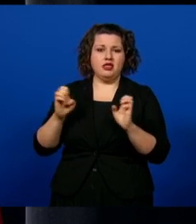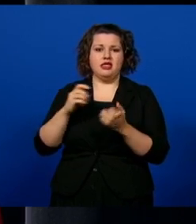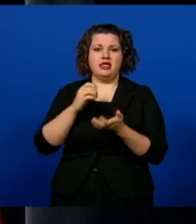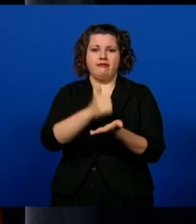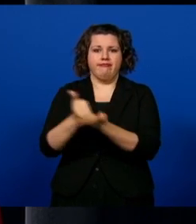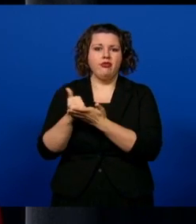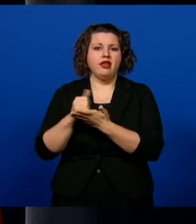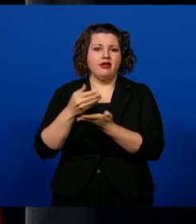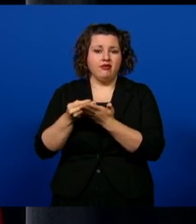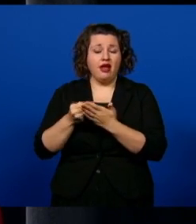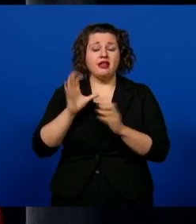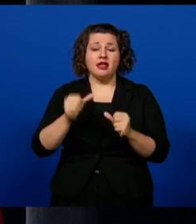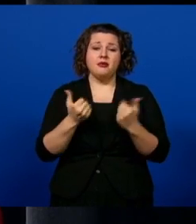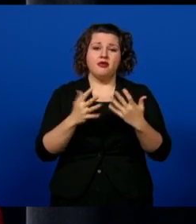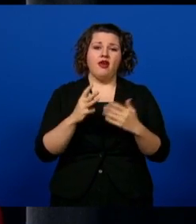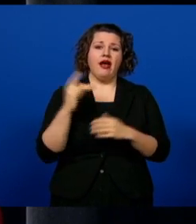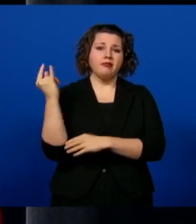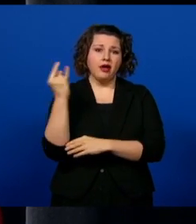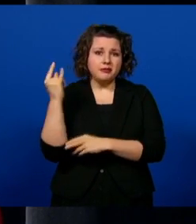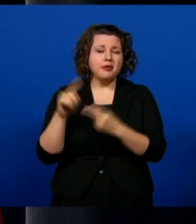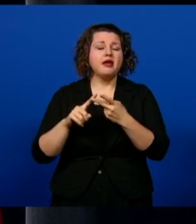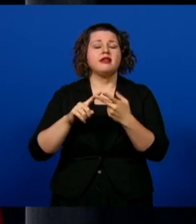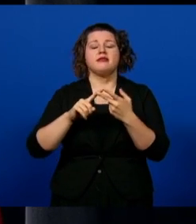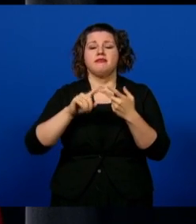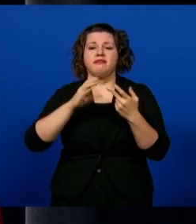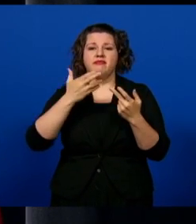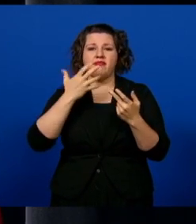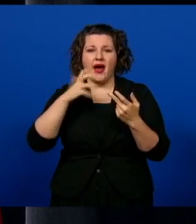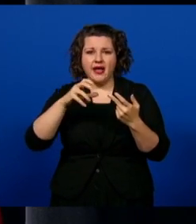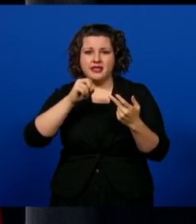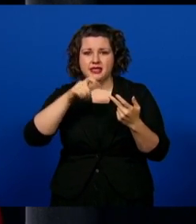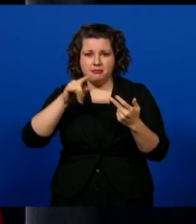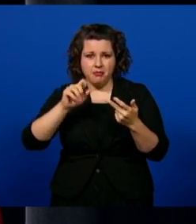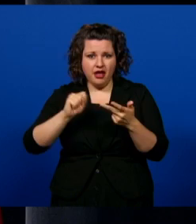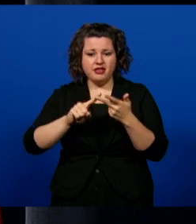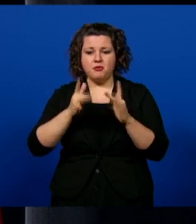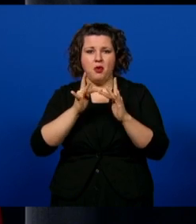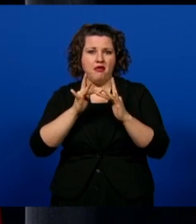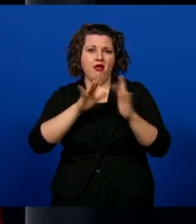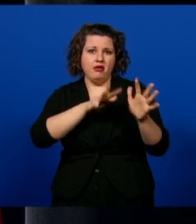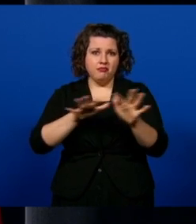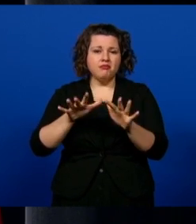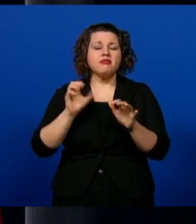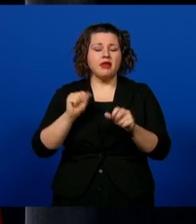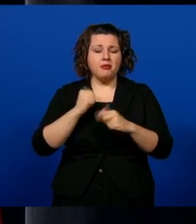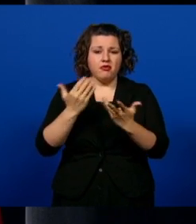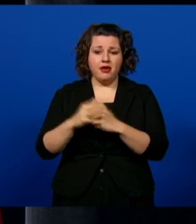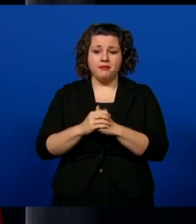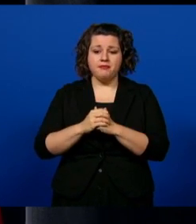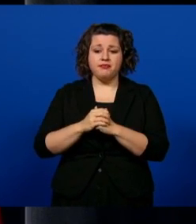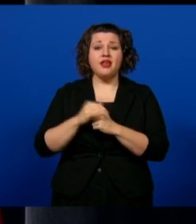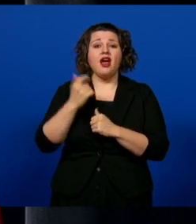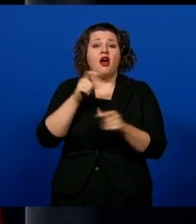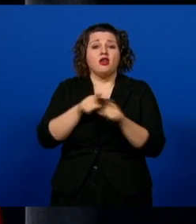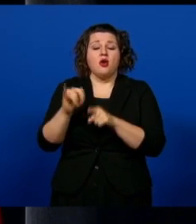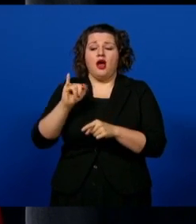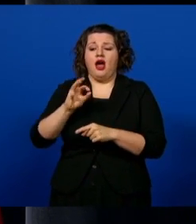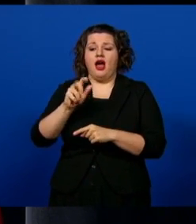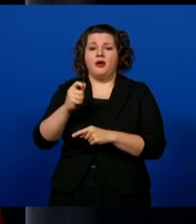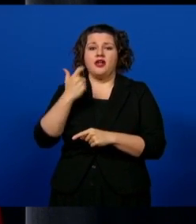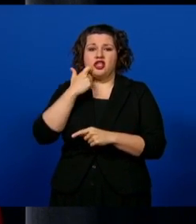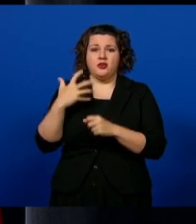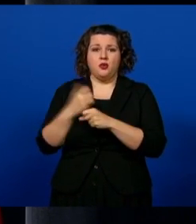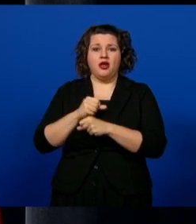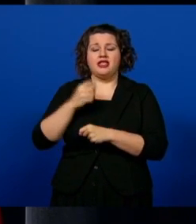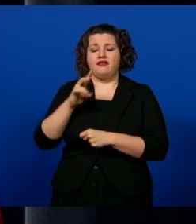internet services, and devices for eligible families. In addition, Iowa just won $17.7 million